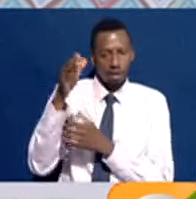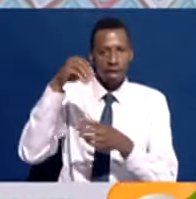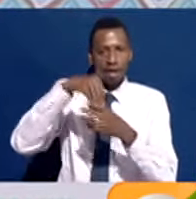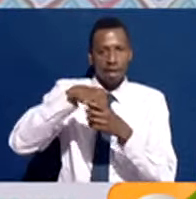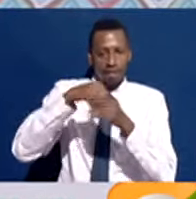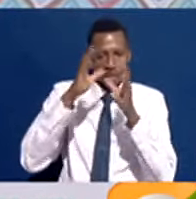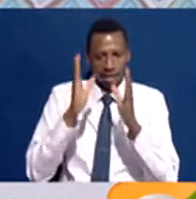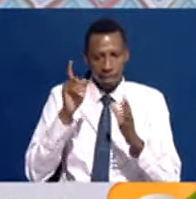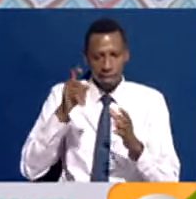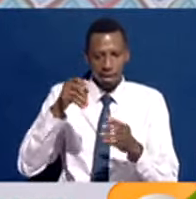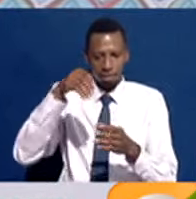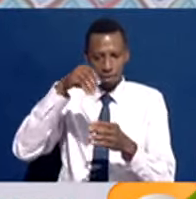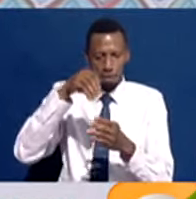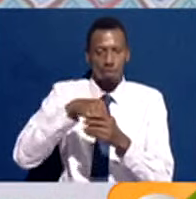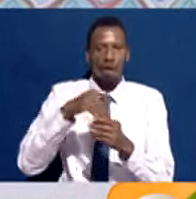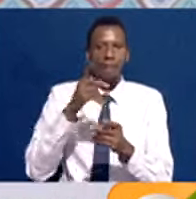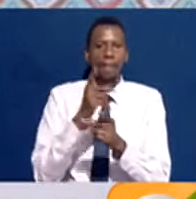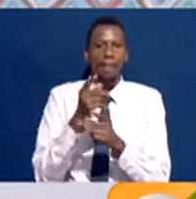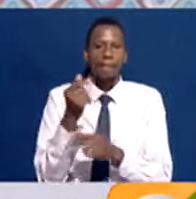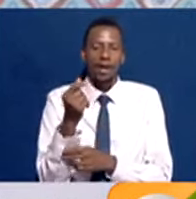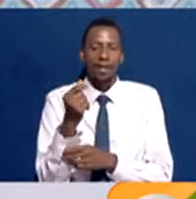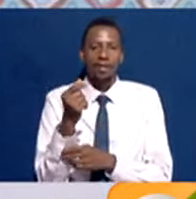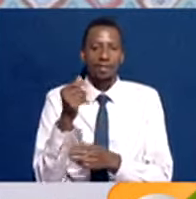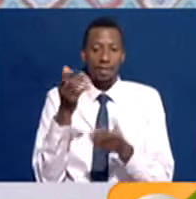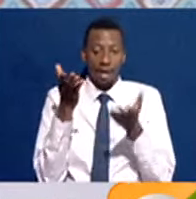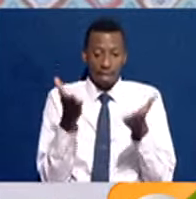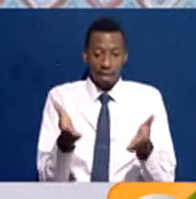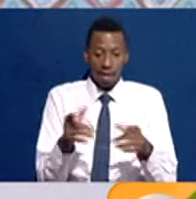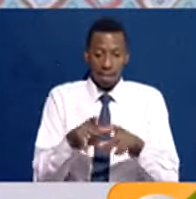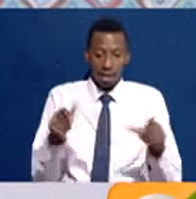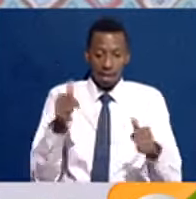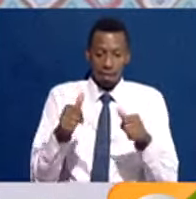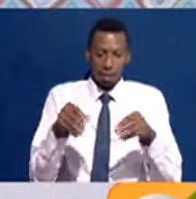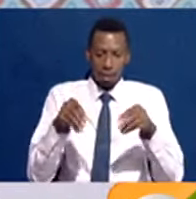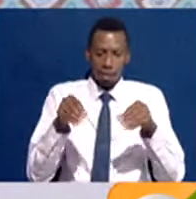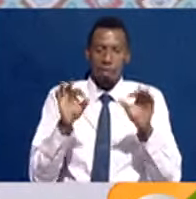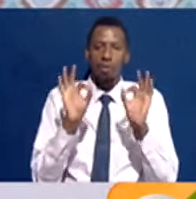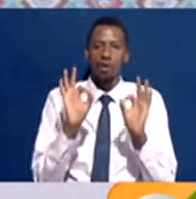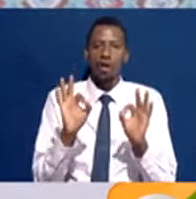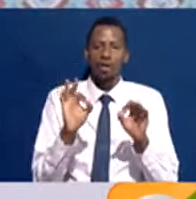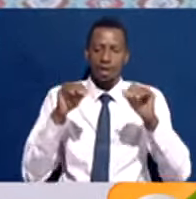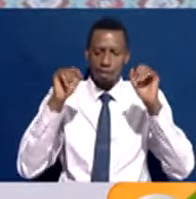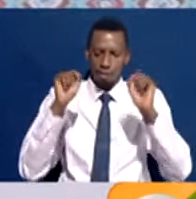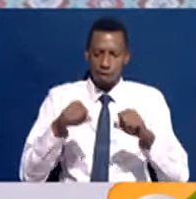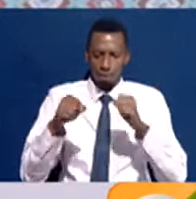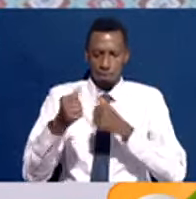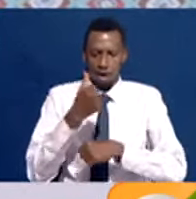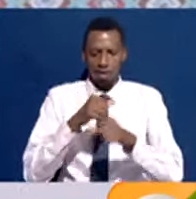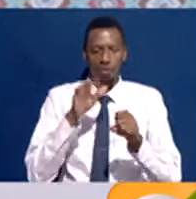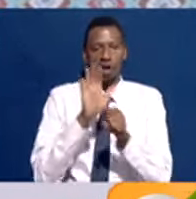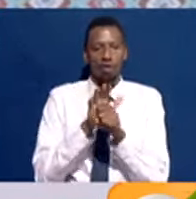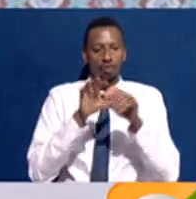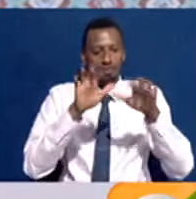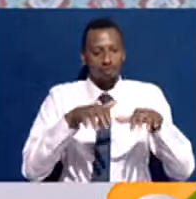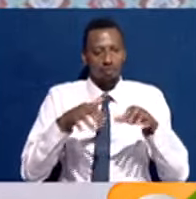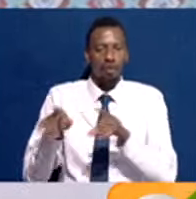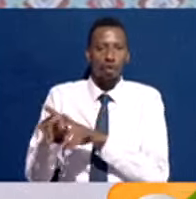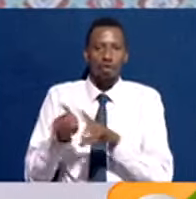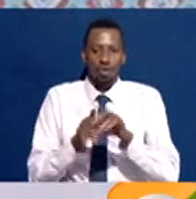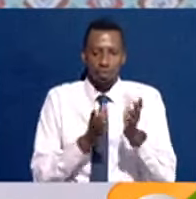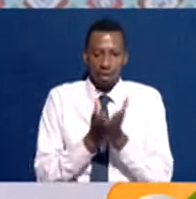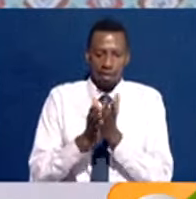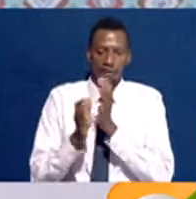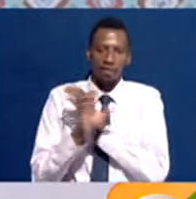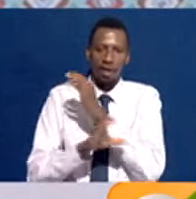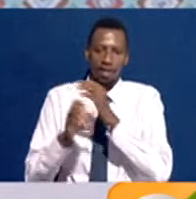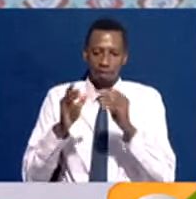money. With the availability of land and that is very fertile, there's potential to do a lot of agriculture and be able to serve the country in